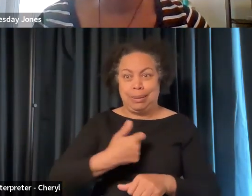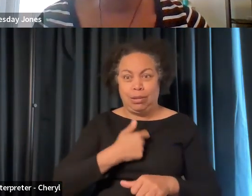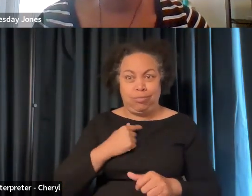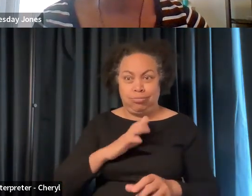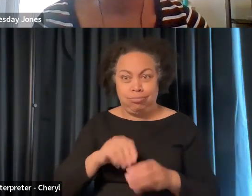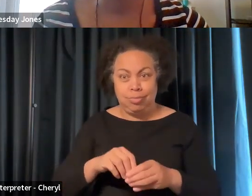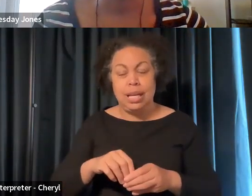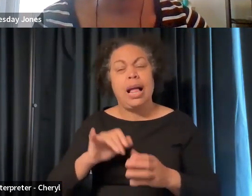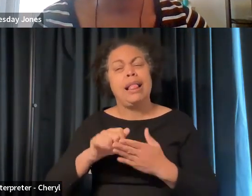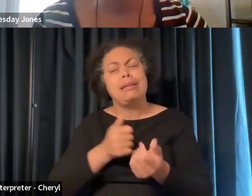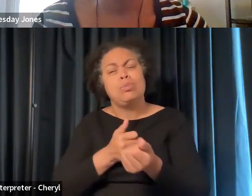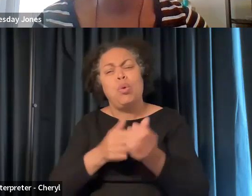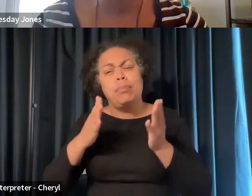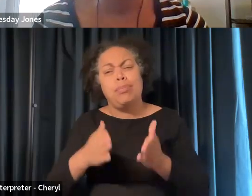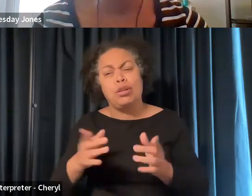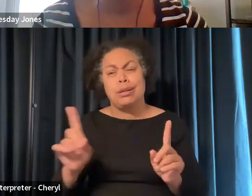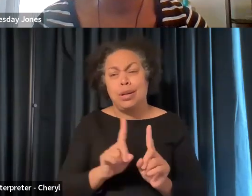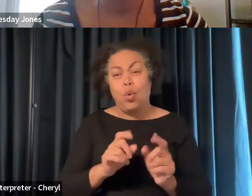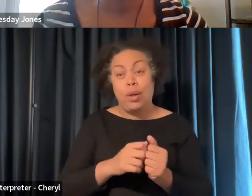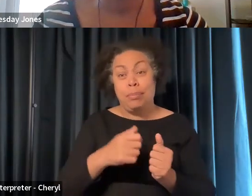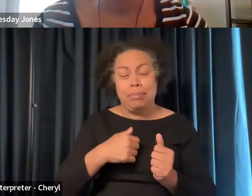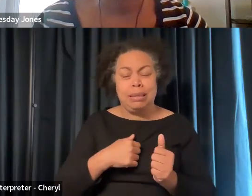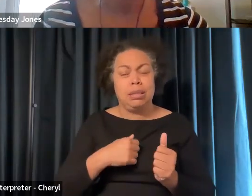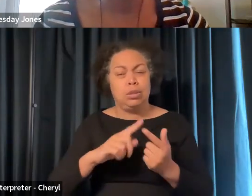me on campus showed me